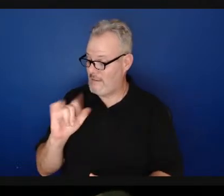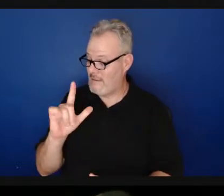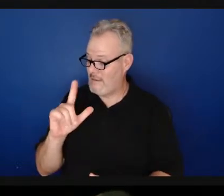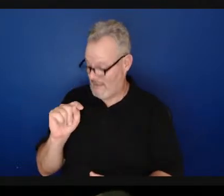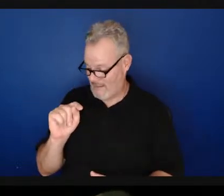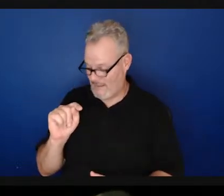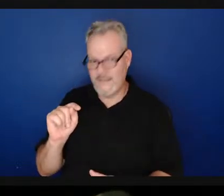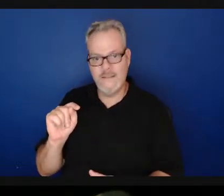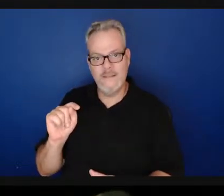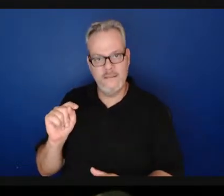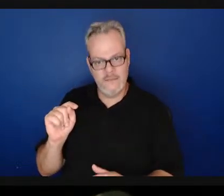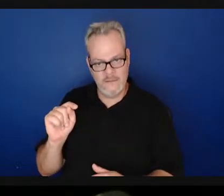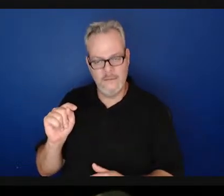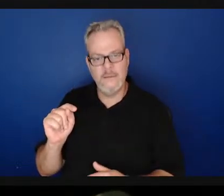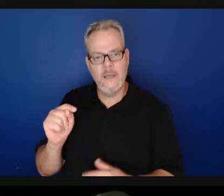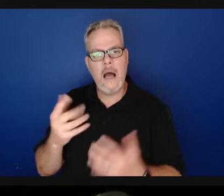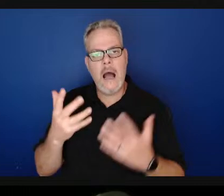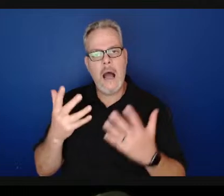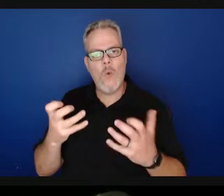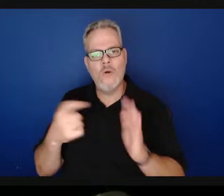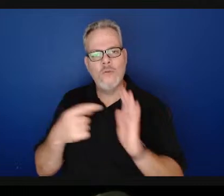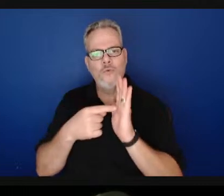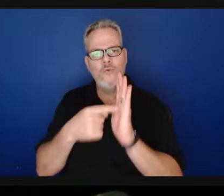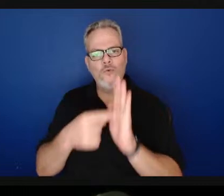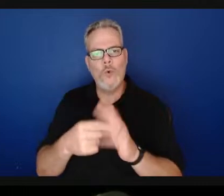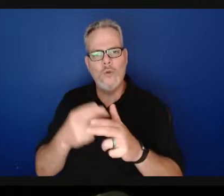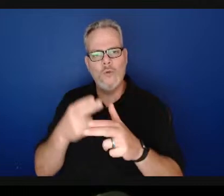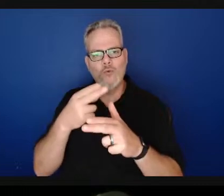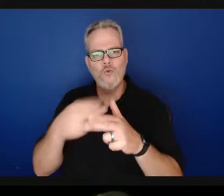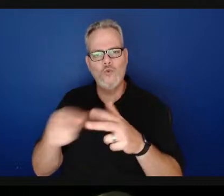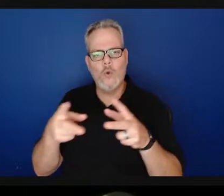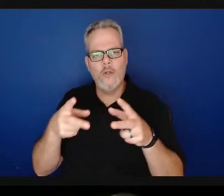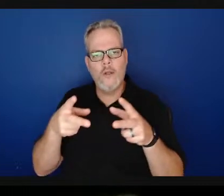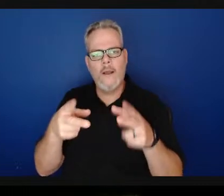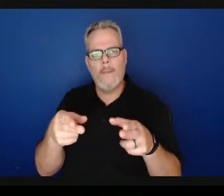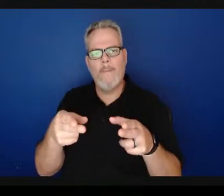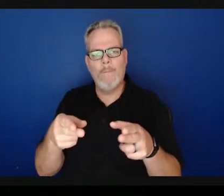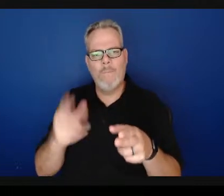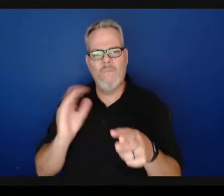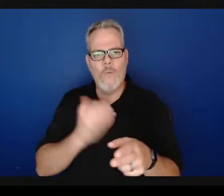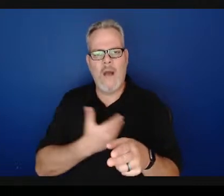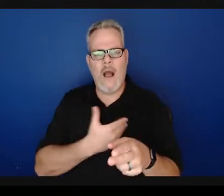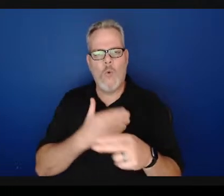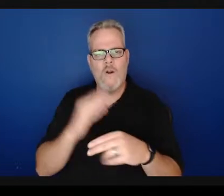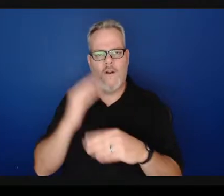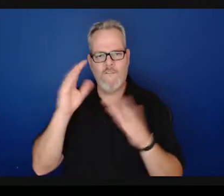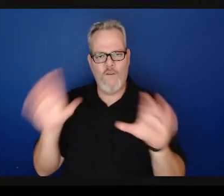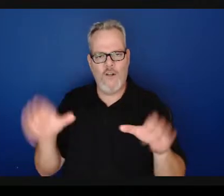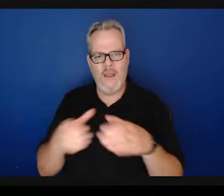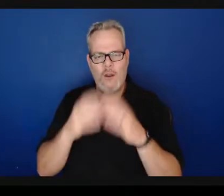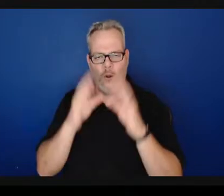here. Would like to play you guys just a short clip from Volcano Awareness Month here. This is going to be,